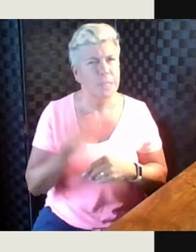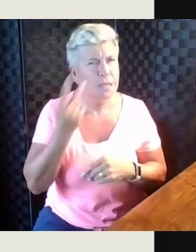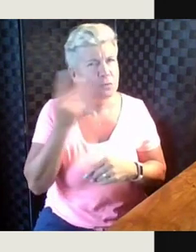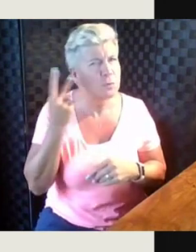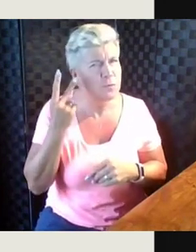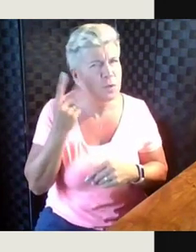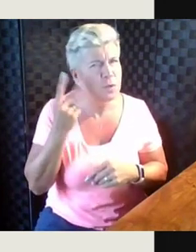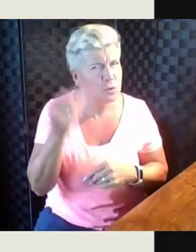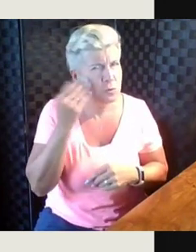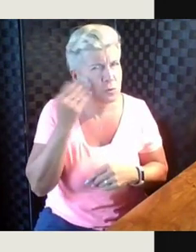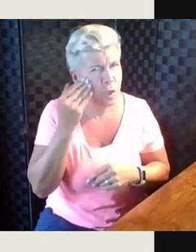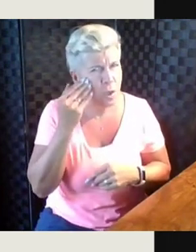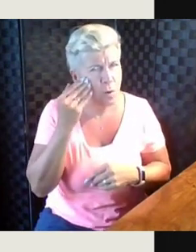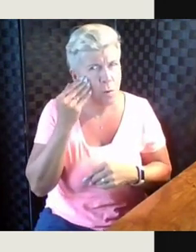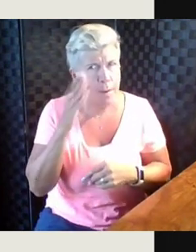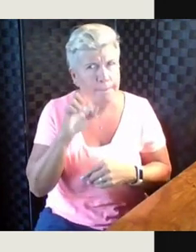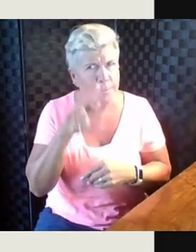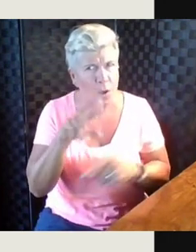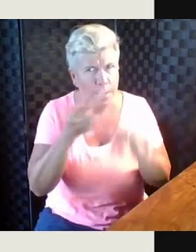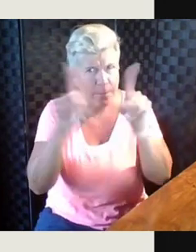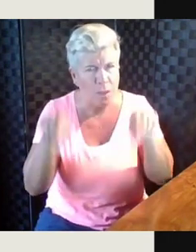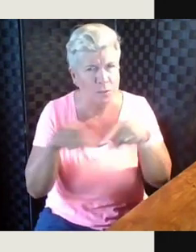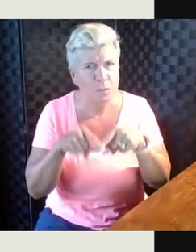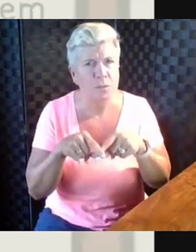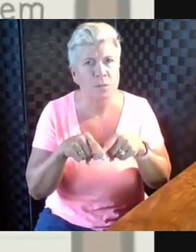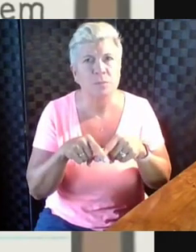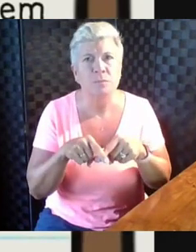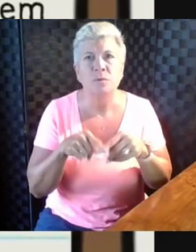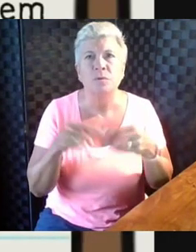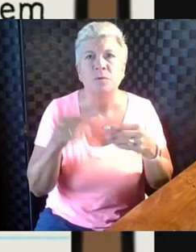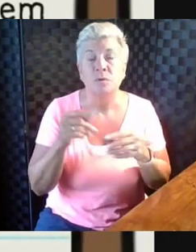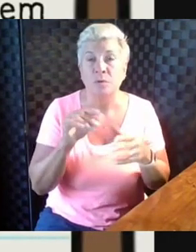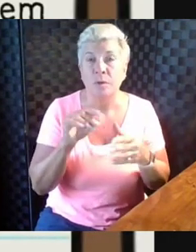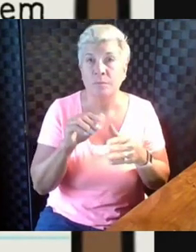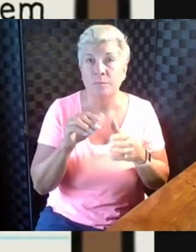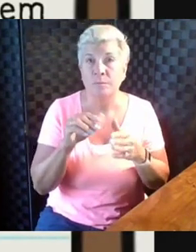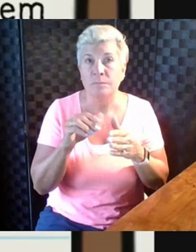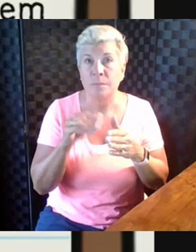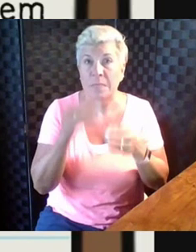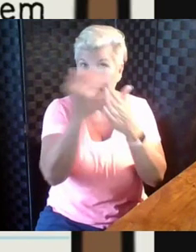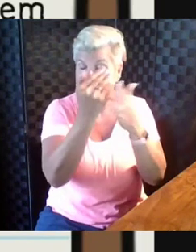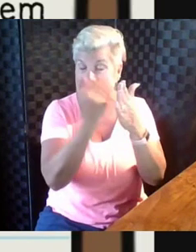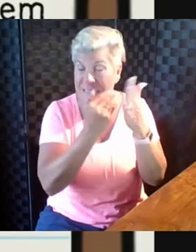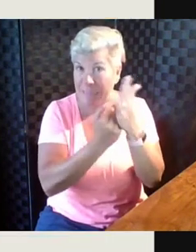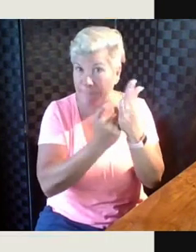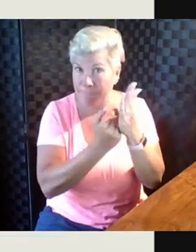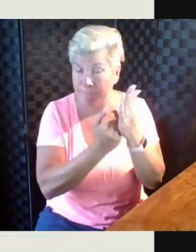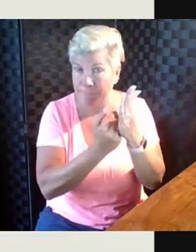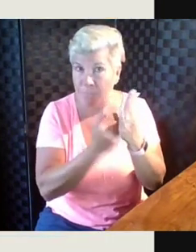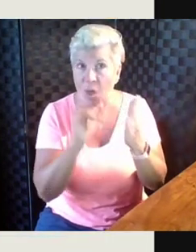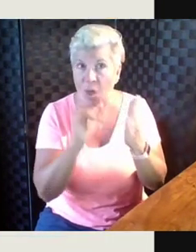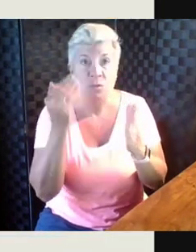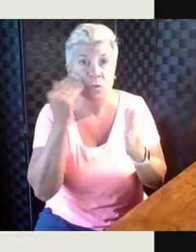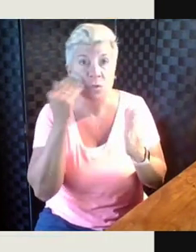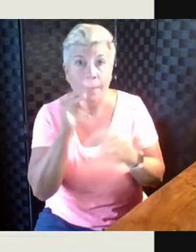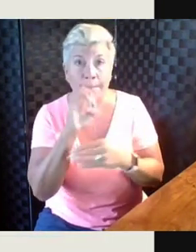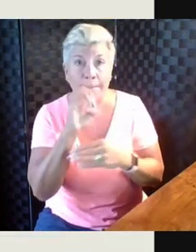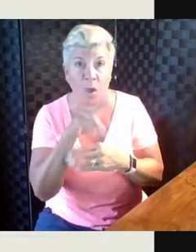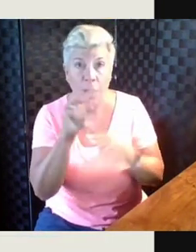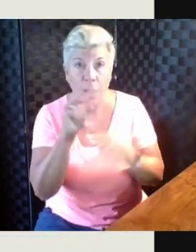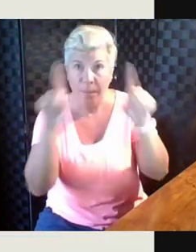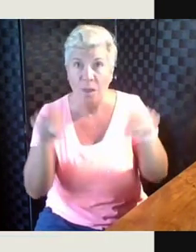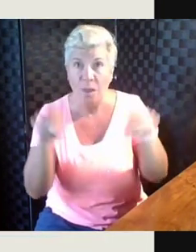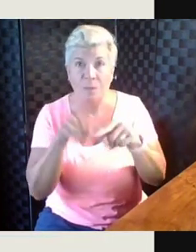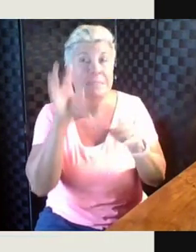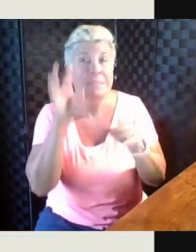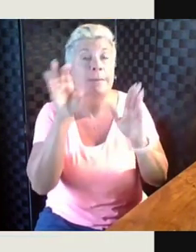you already know about making a bar model. You can follow the model drawing steps. You also know that a bar model is